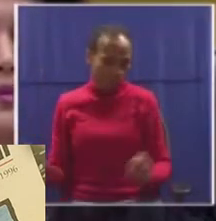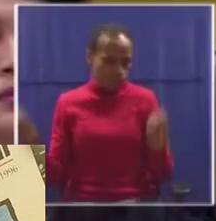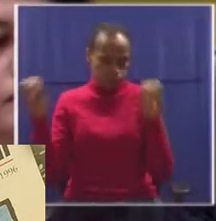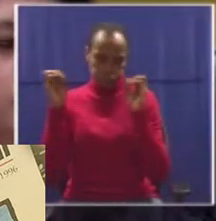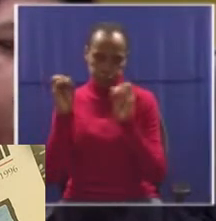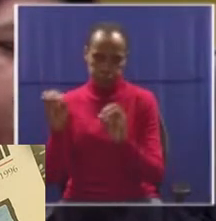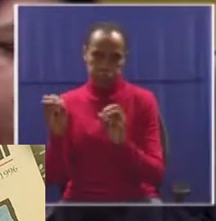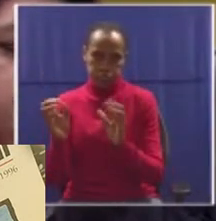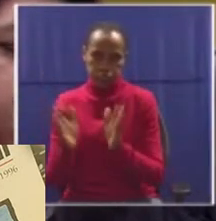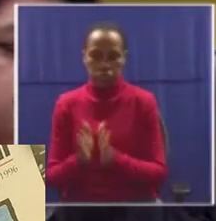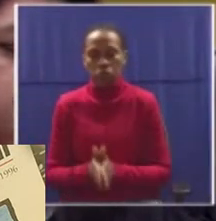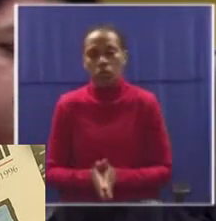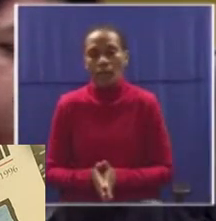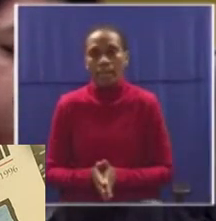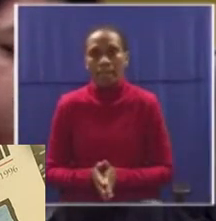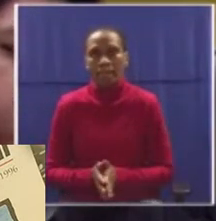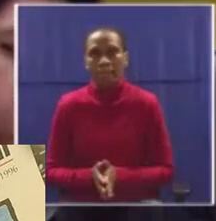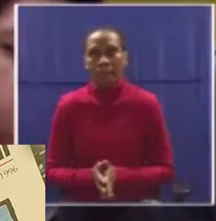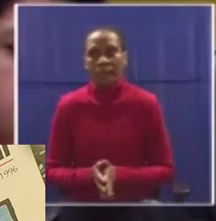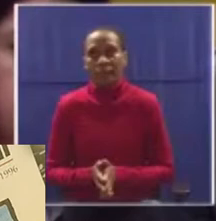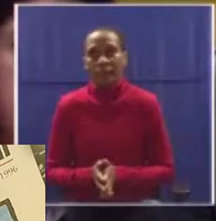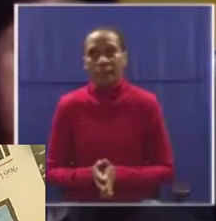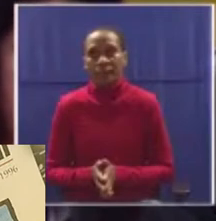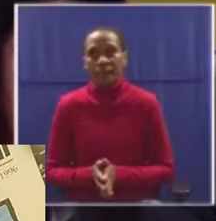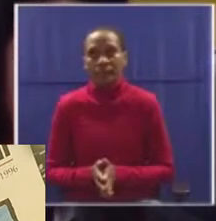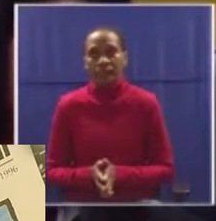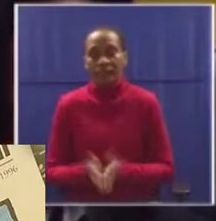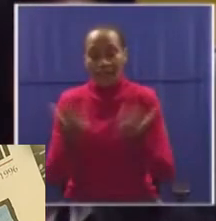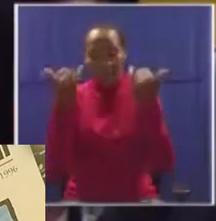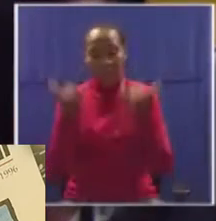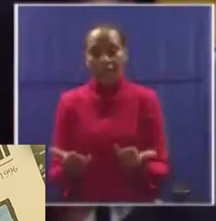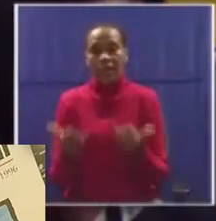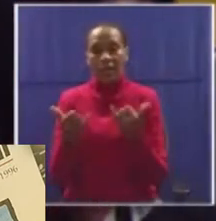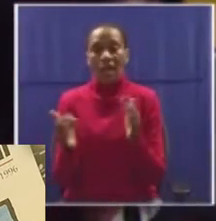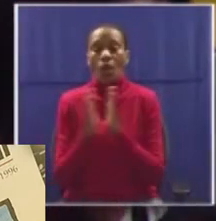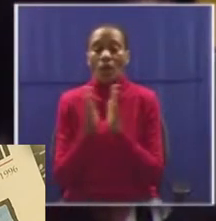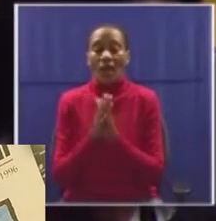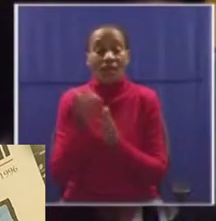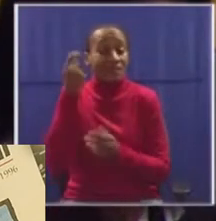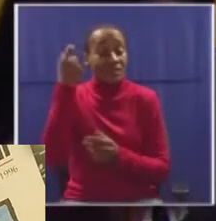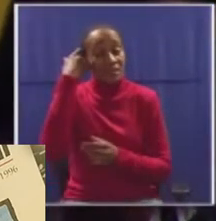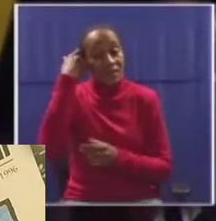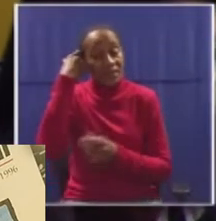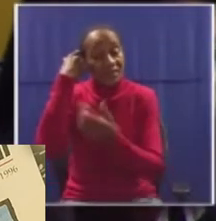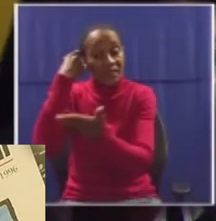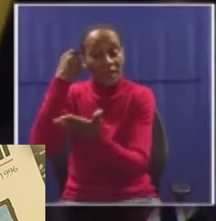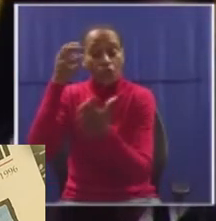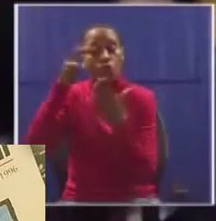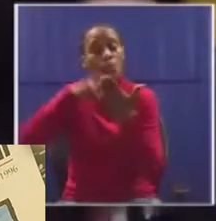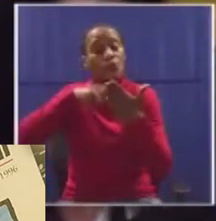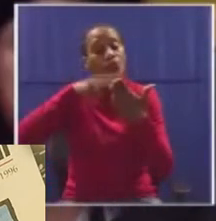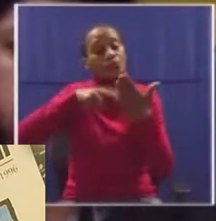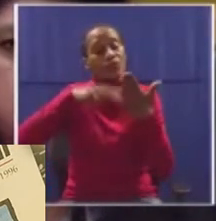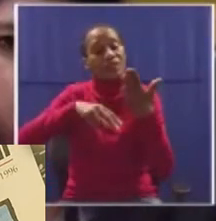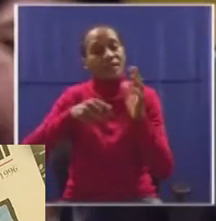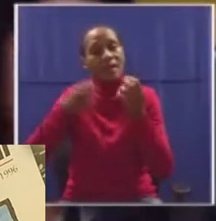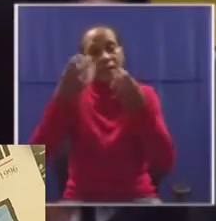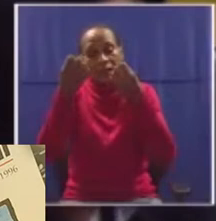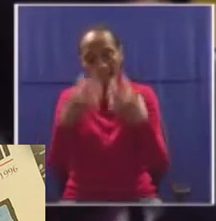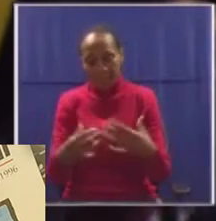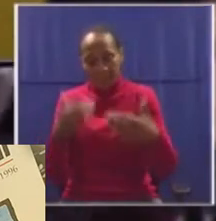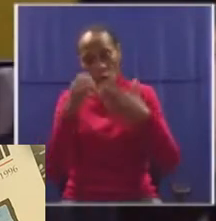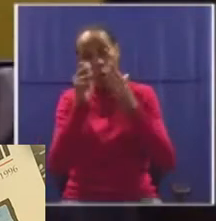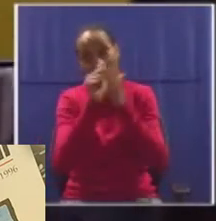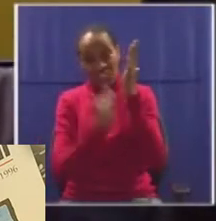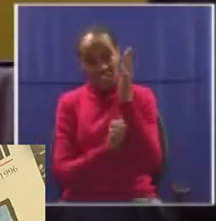objection agreed to I will now ask the secretary to read the eighth